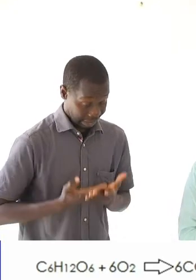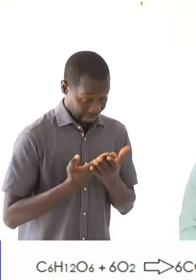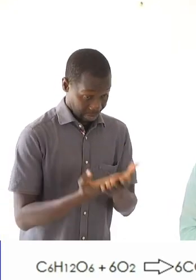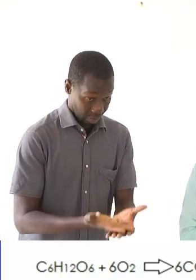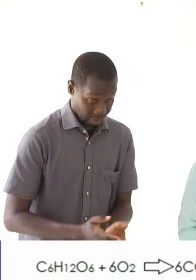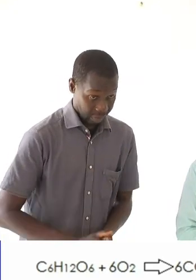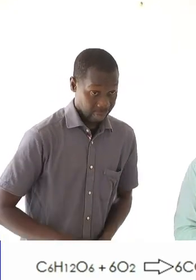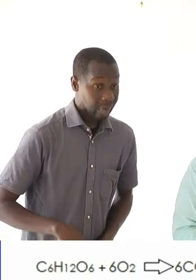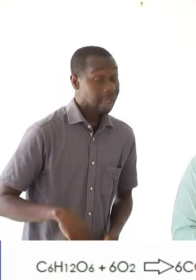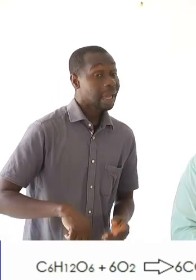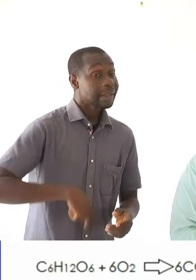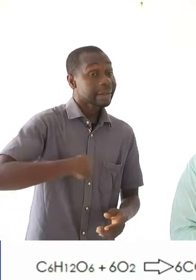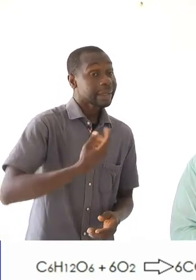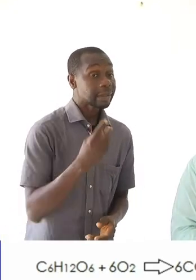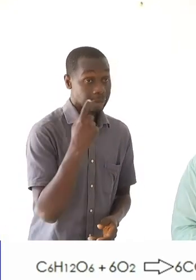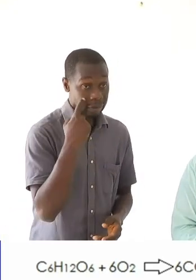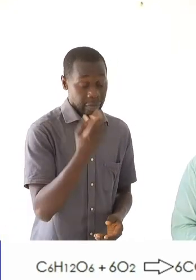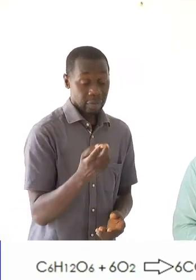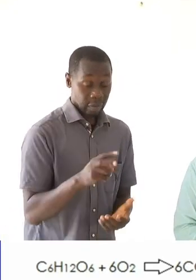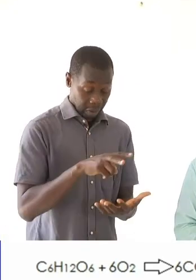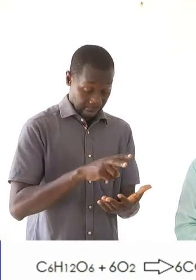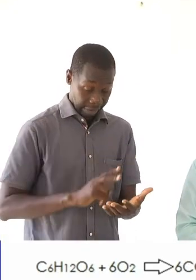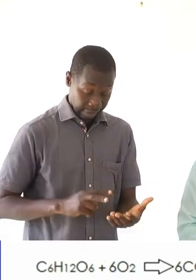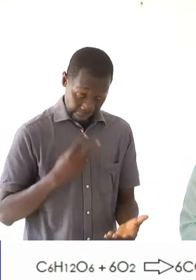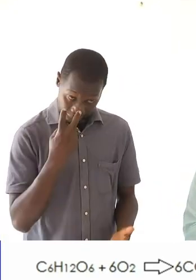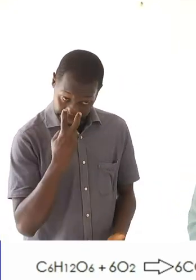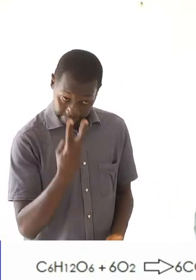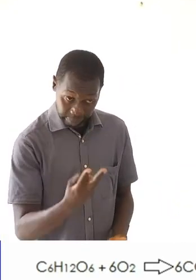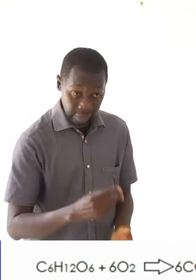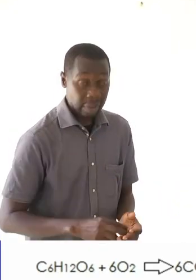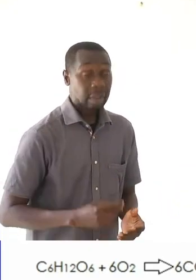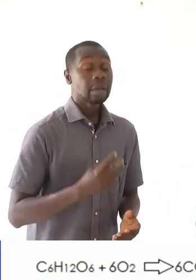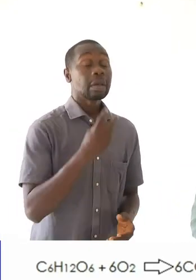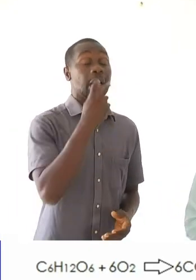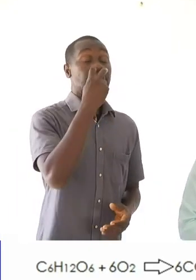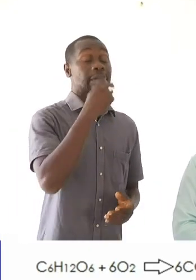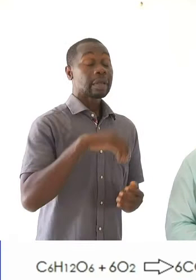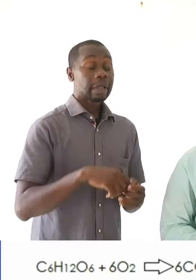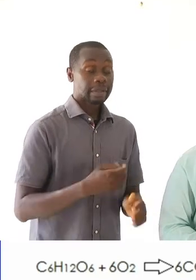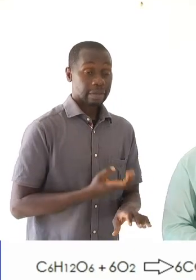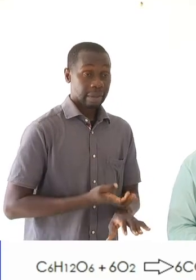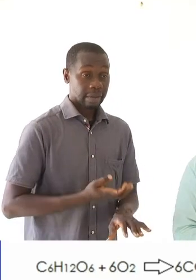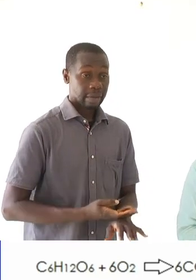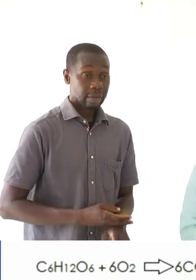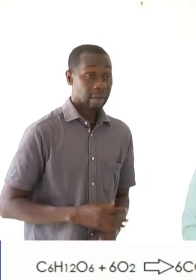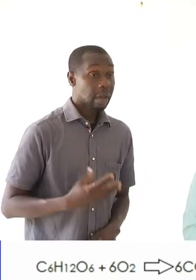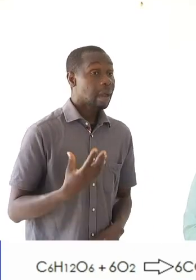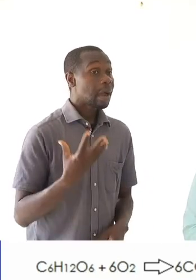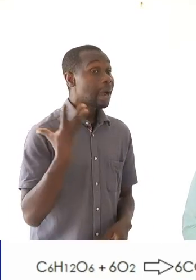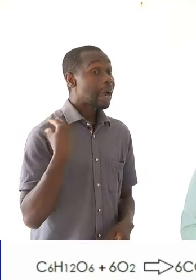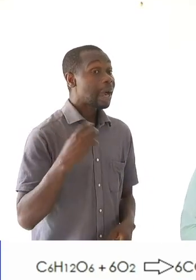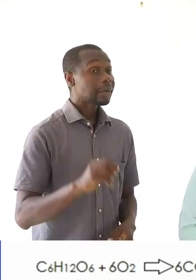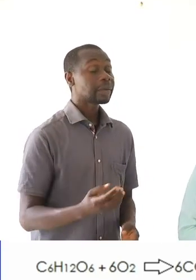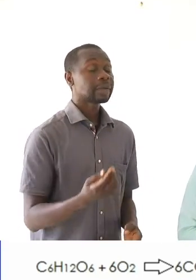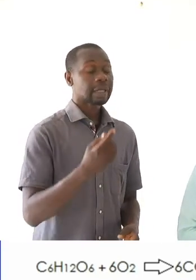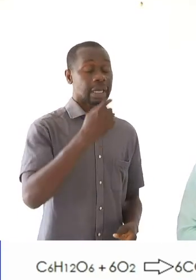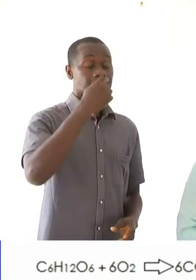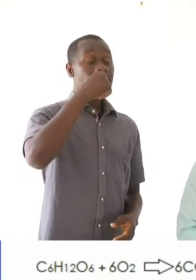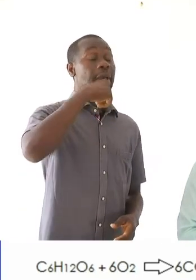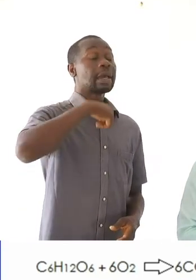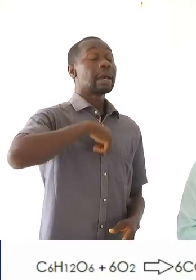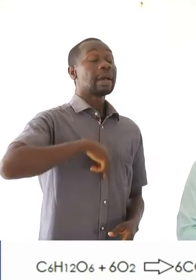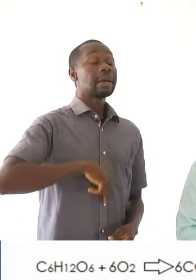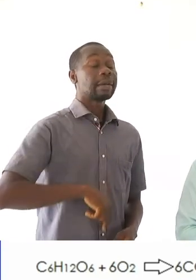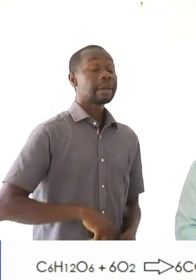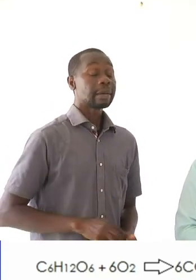And again, we take another glance at the respiratory system. So how do we get air into our body?